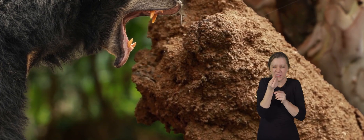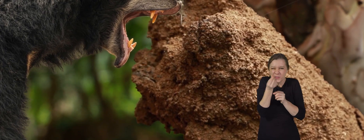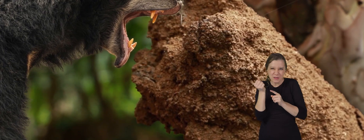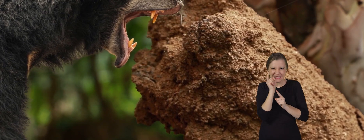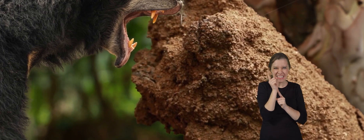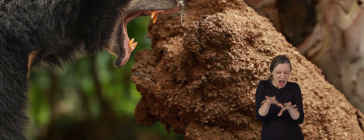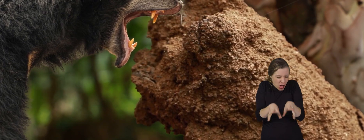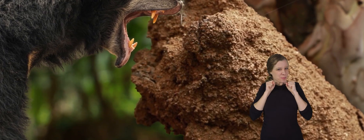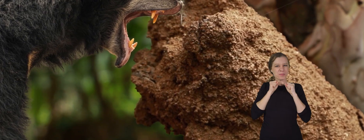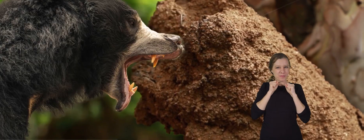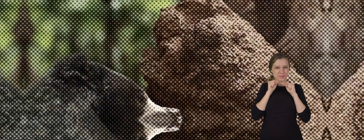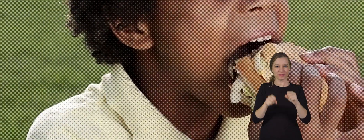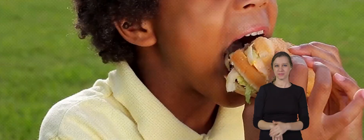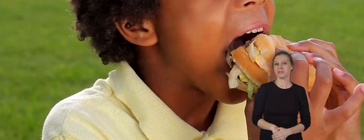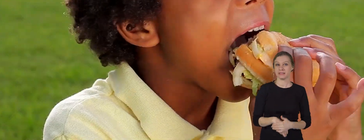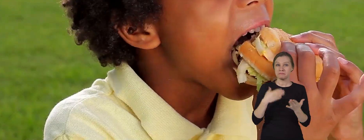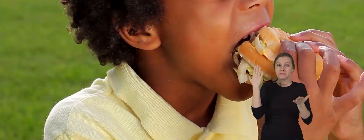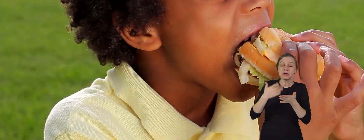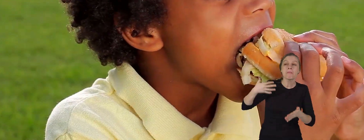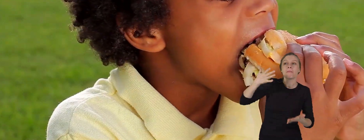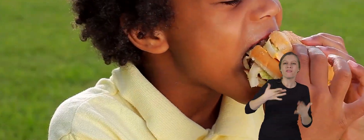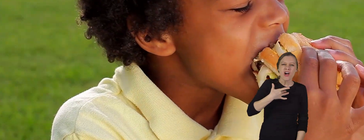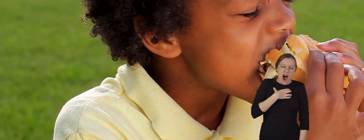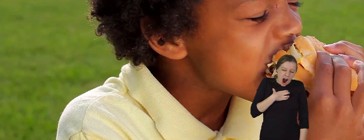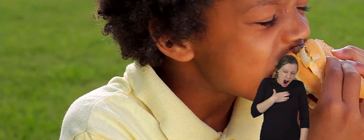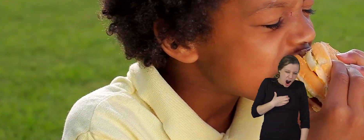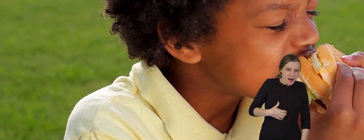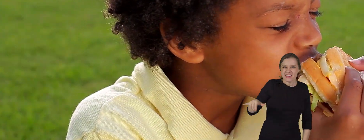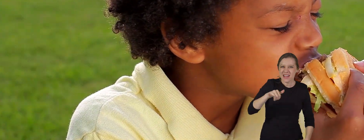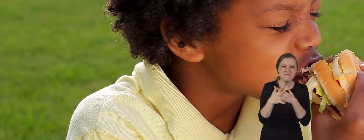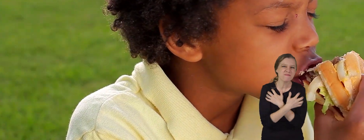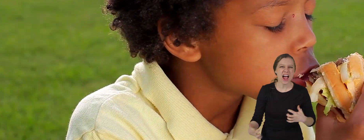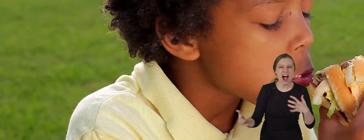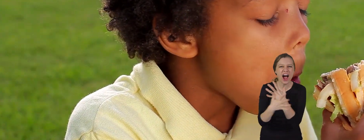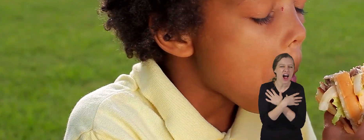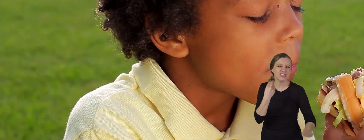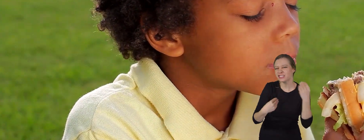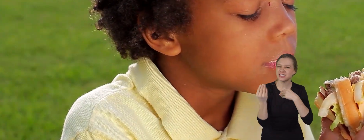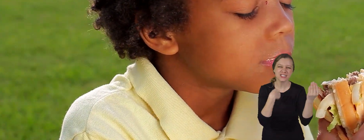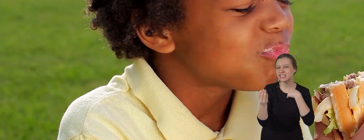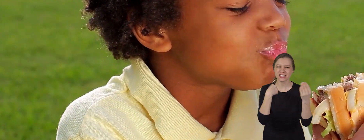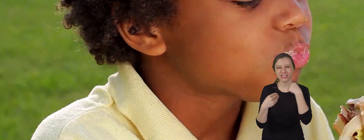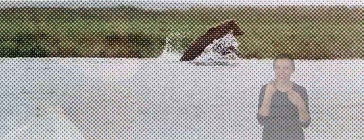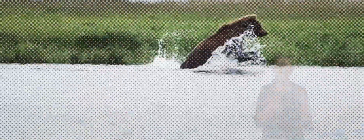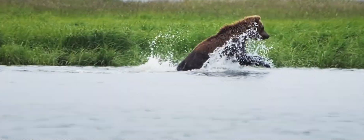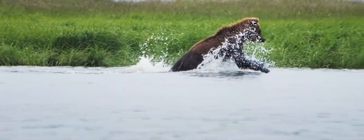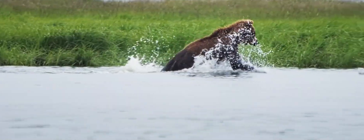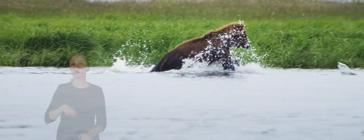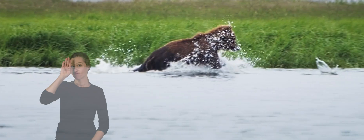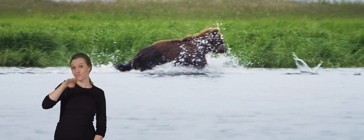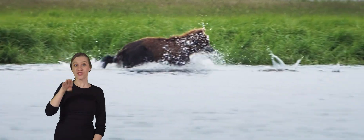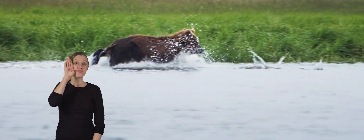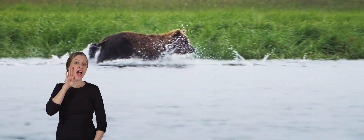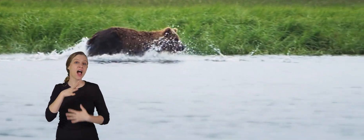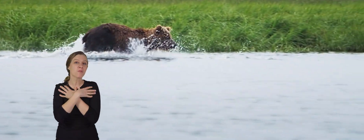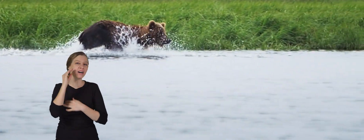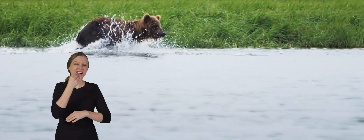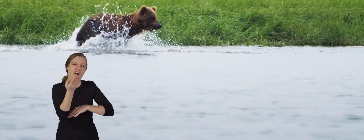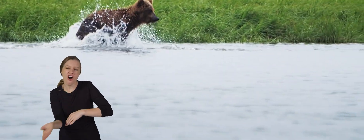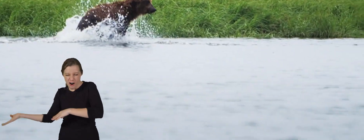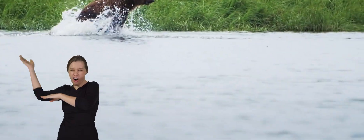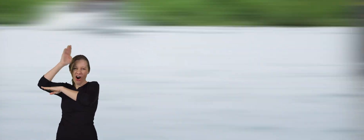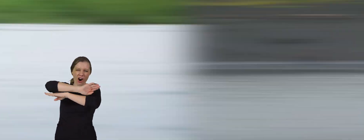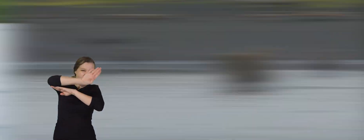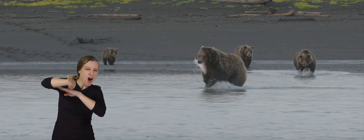in seconds. Some days you might feel as hungry as a bear. Did you know that